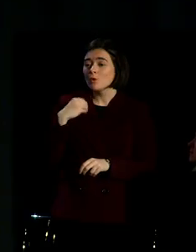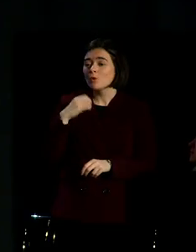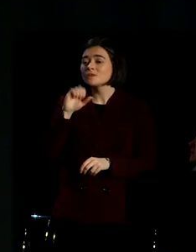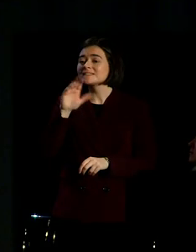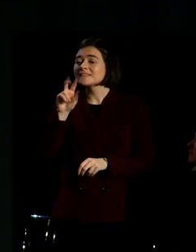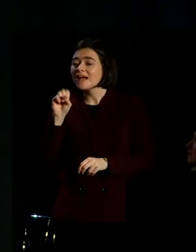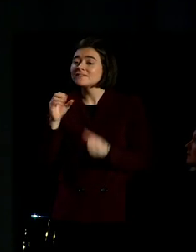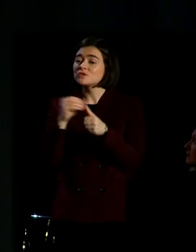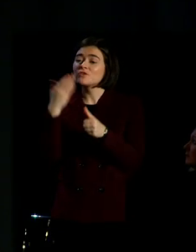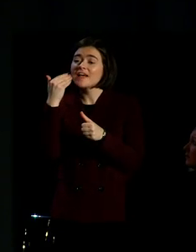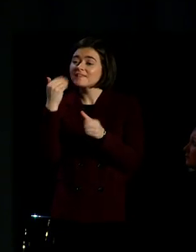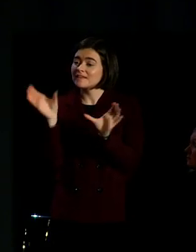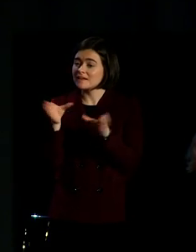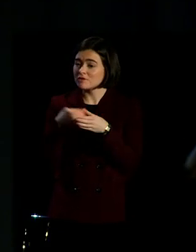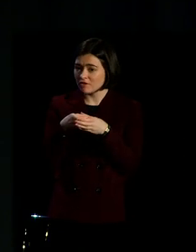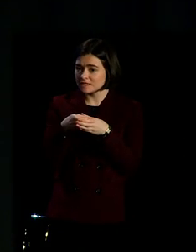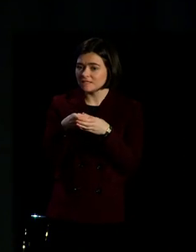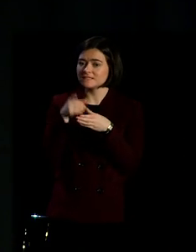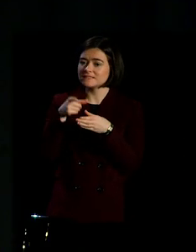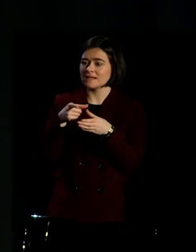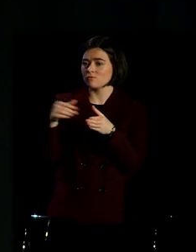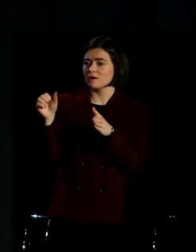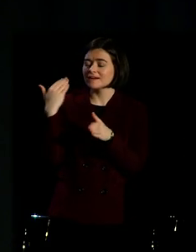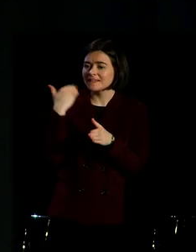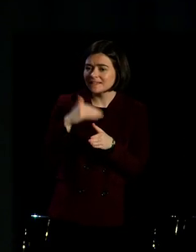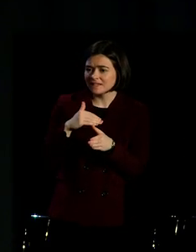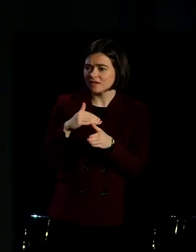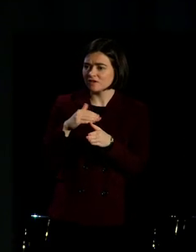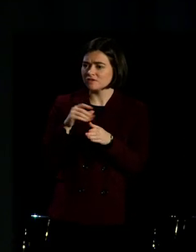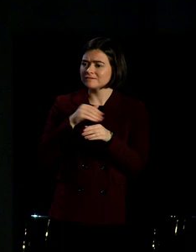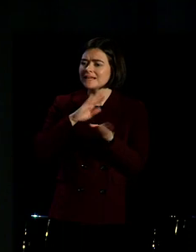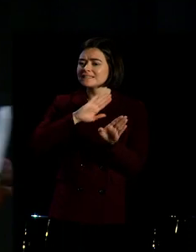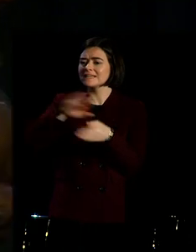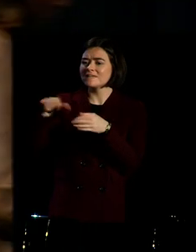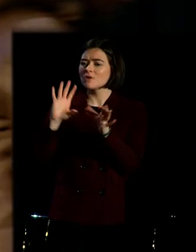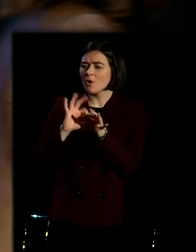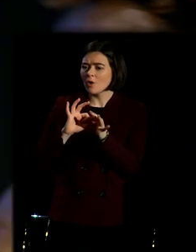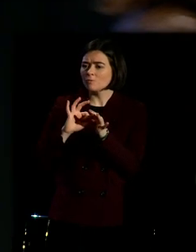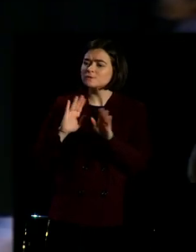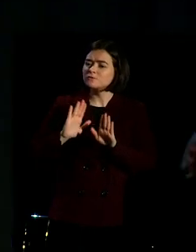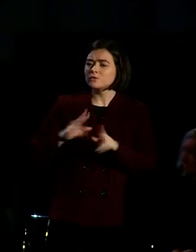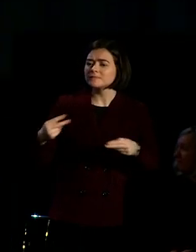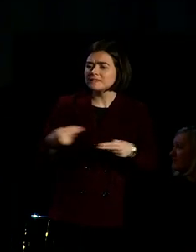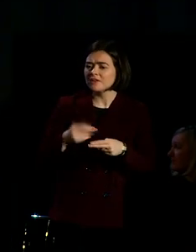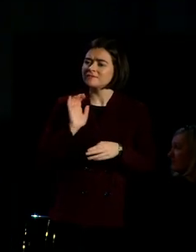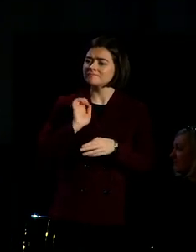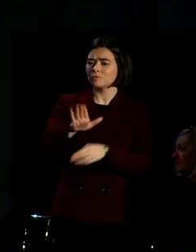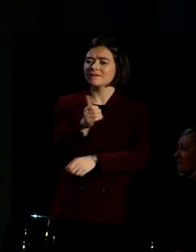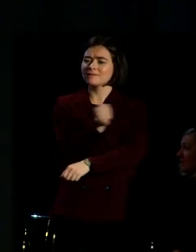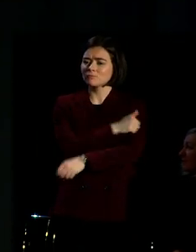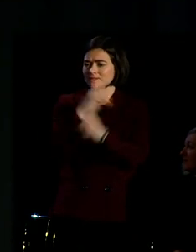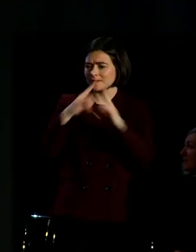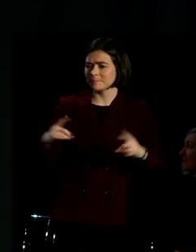minorities, were murdered, displaced, forcibly sterilized, and incarcerated in concentration